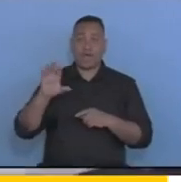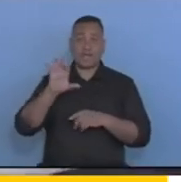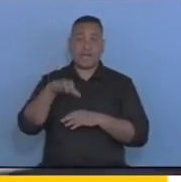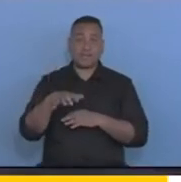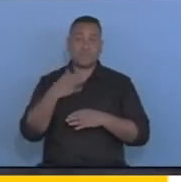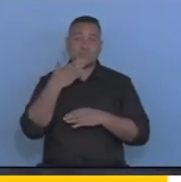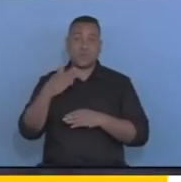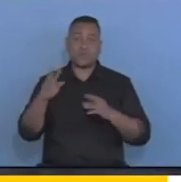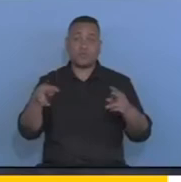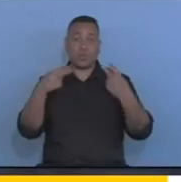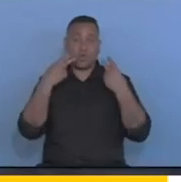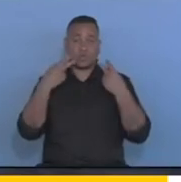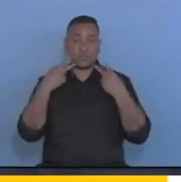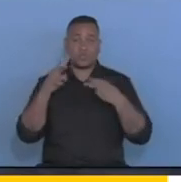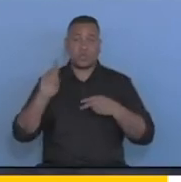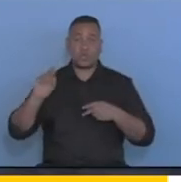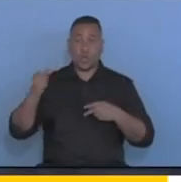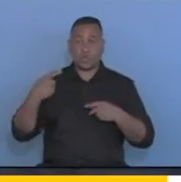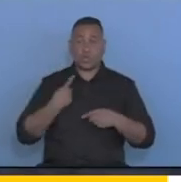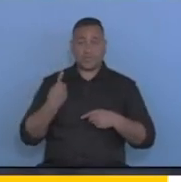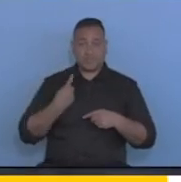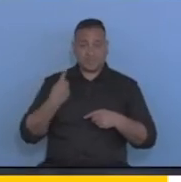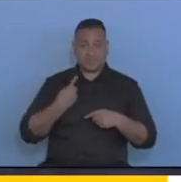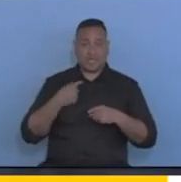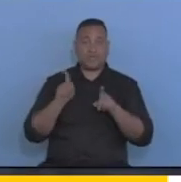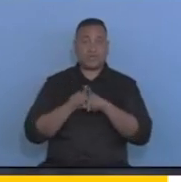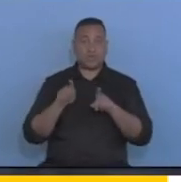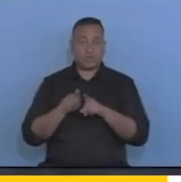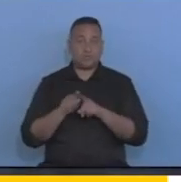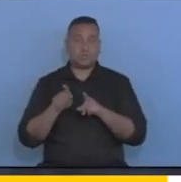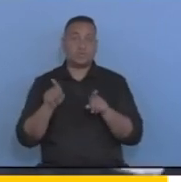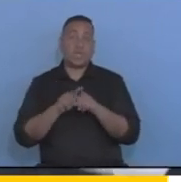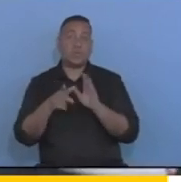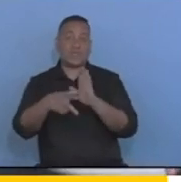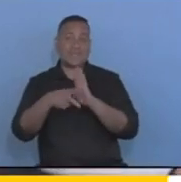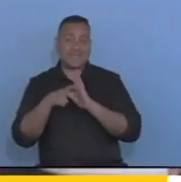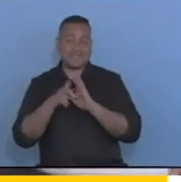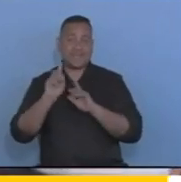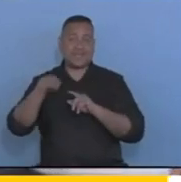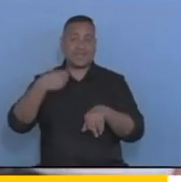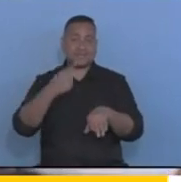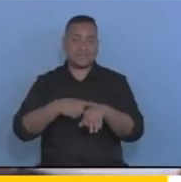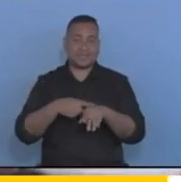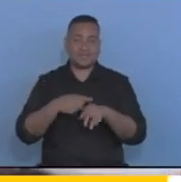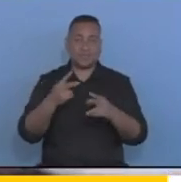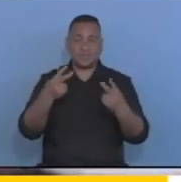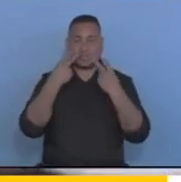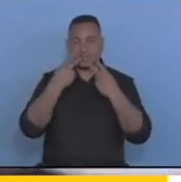watching. From Rhoda and myself, Dougald, and all our guests, until next time, cheers, look after yourself. Bye-bye.